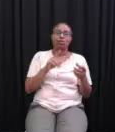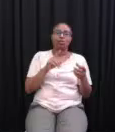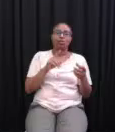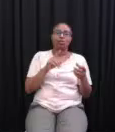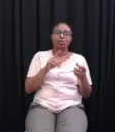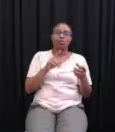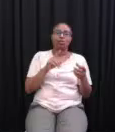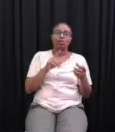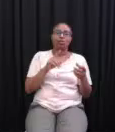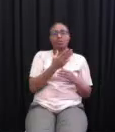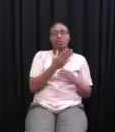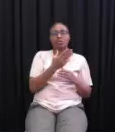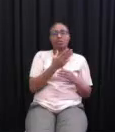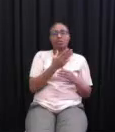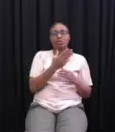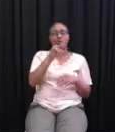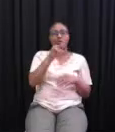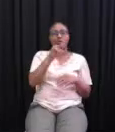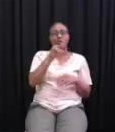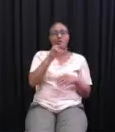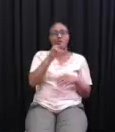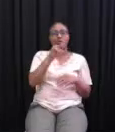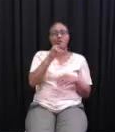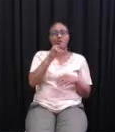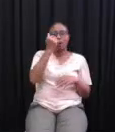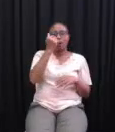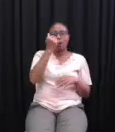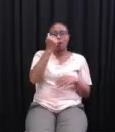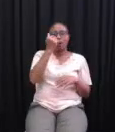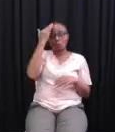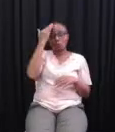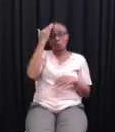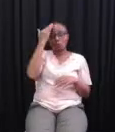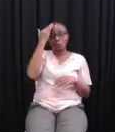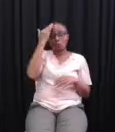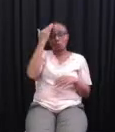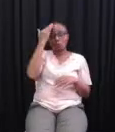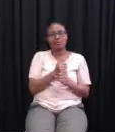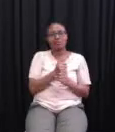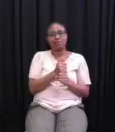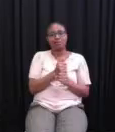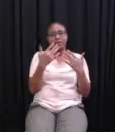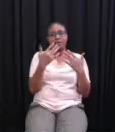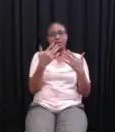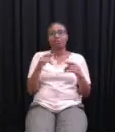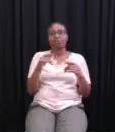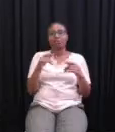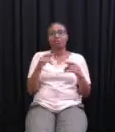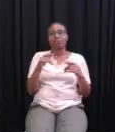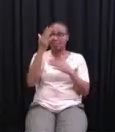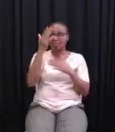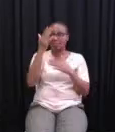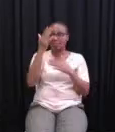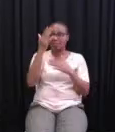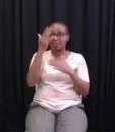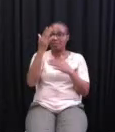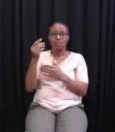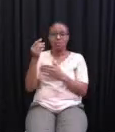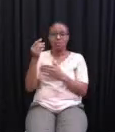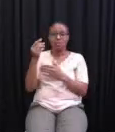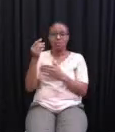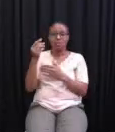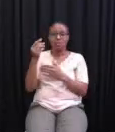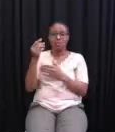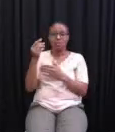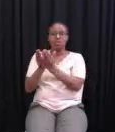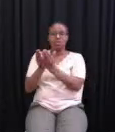you know what that does. I mean, the greenhouse gas emissions that the ships produce through their fuel, what it